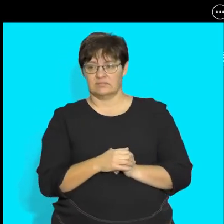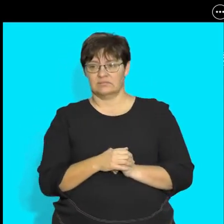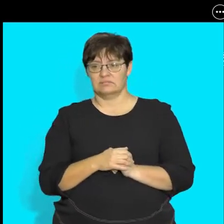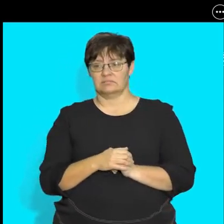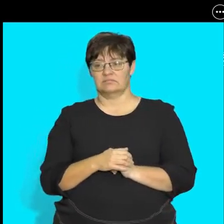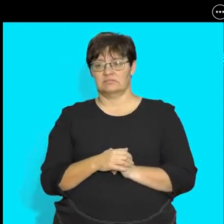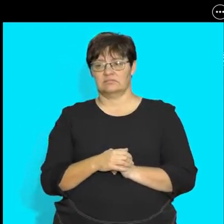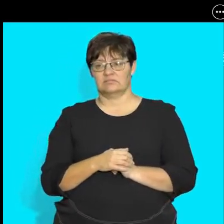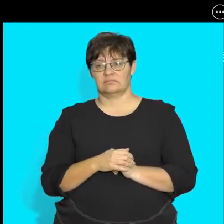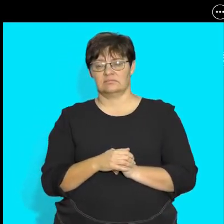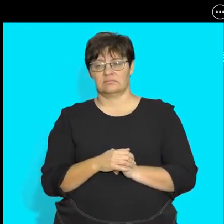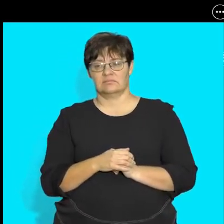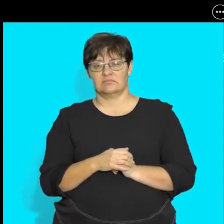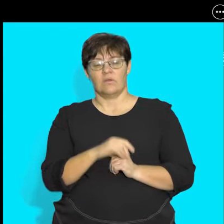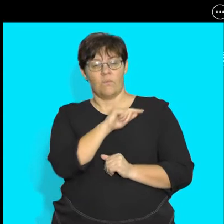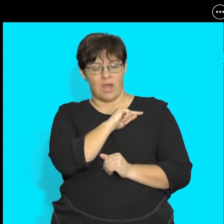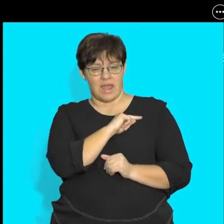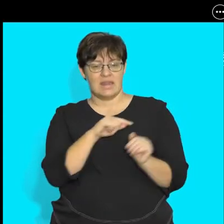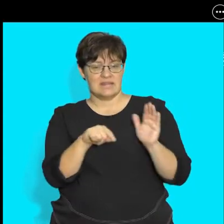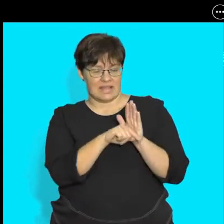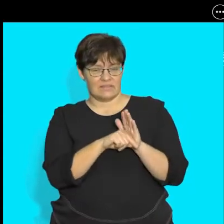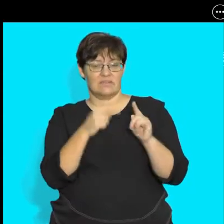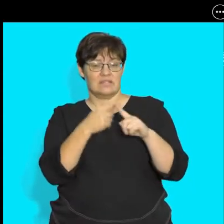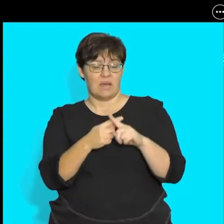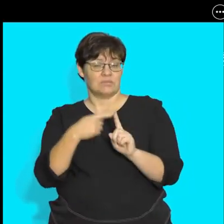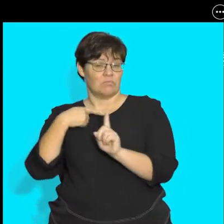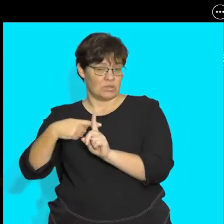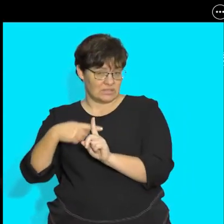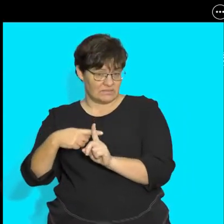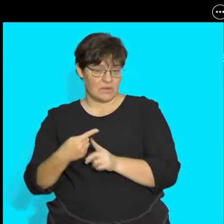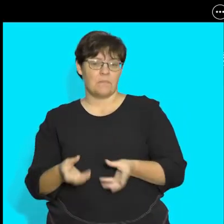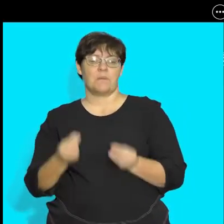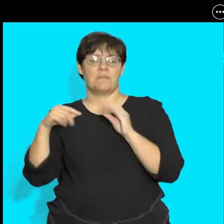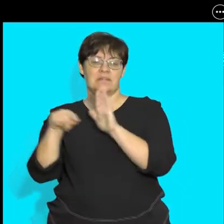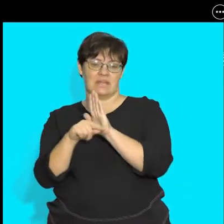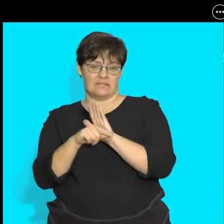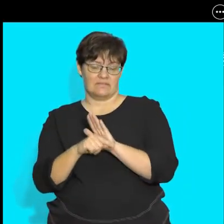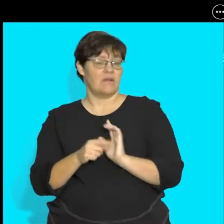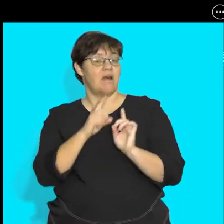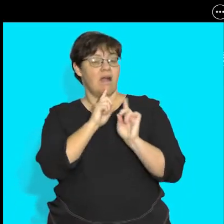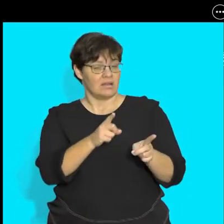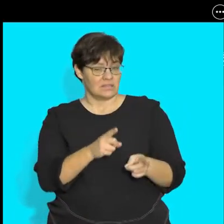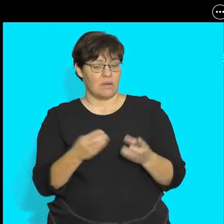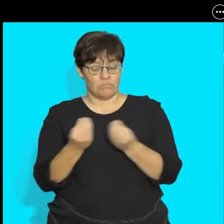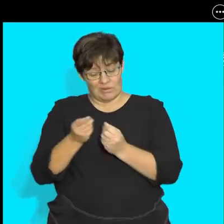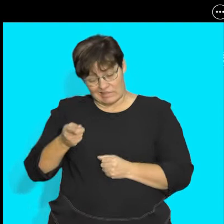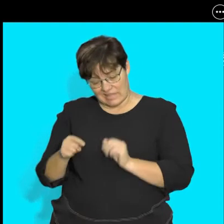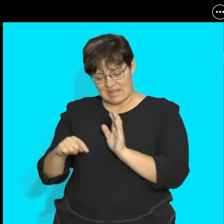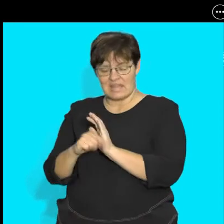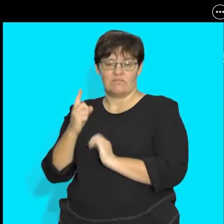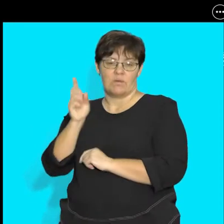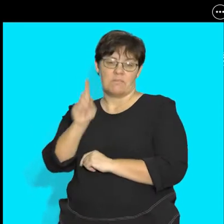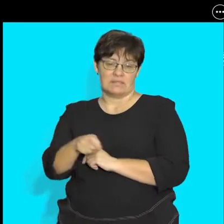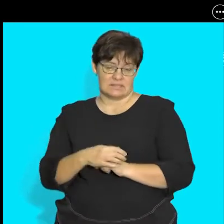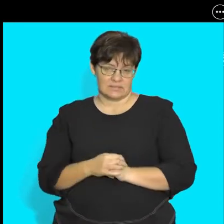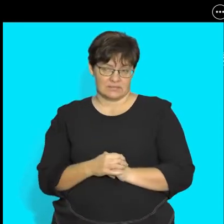sign to a negative, because a negative times a positive is going to give me a negative answer. Now I want the answer, my product must be